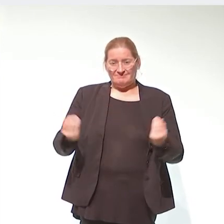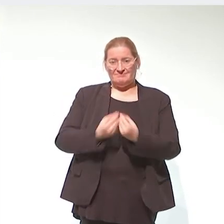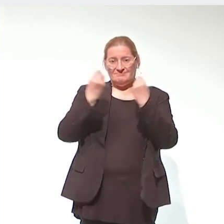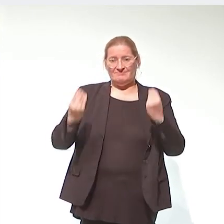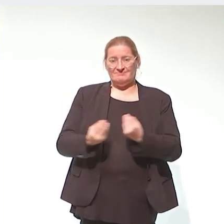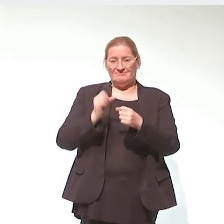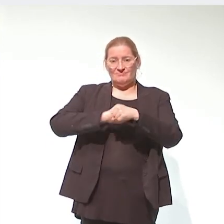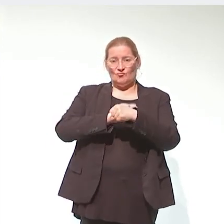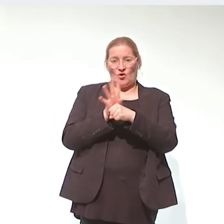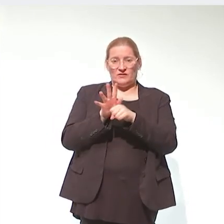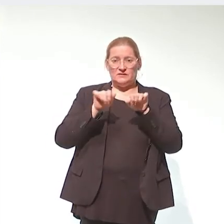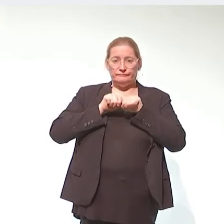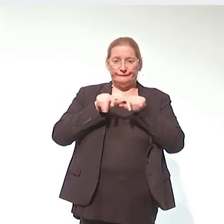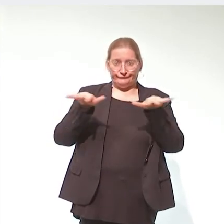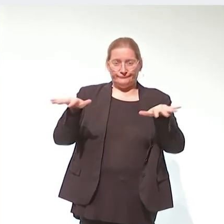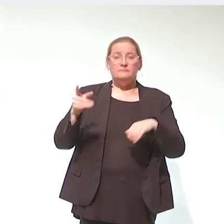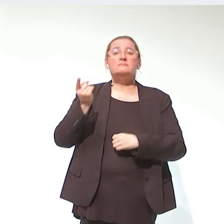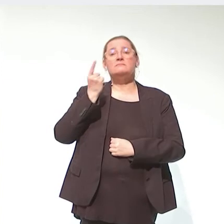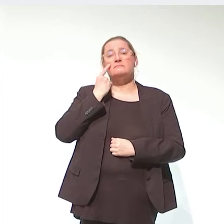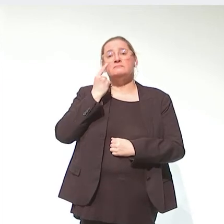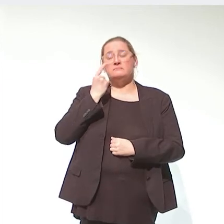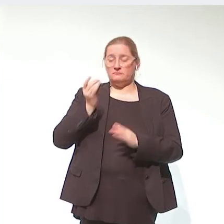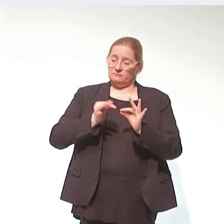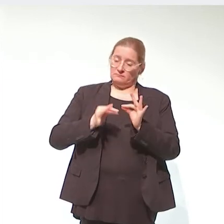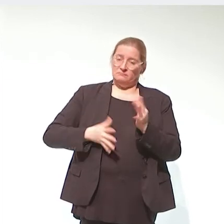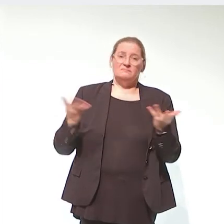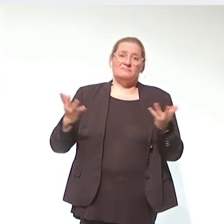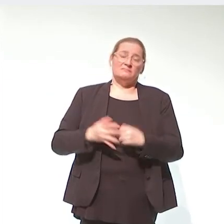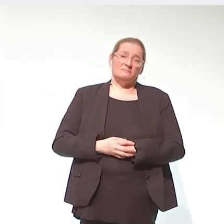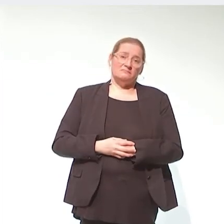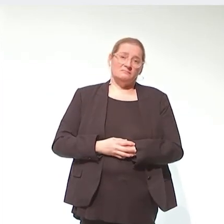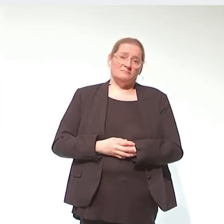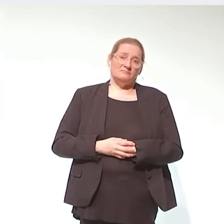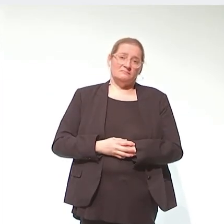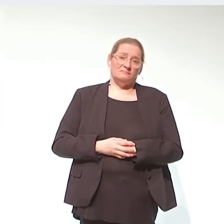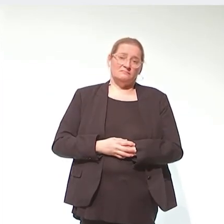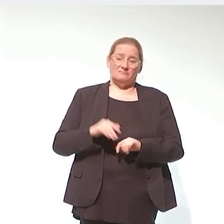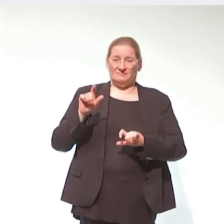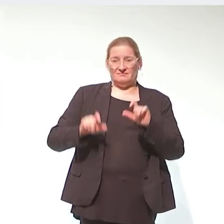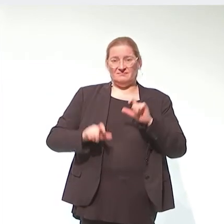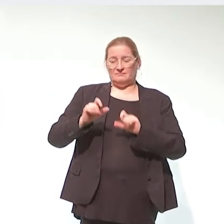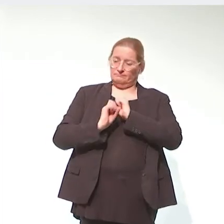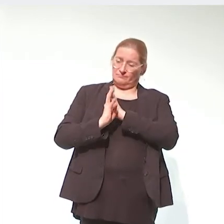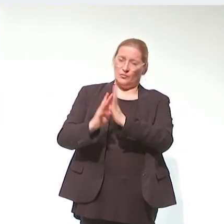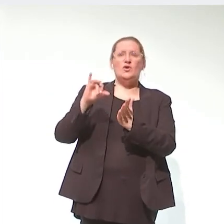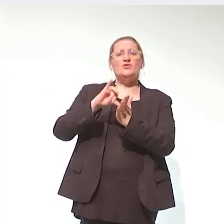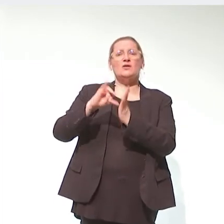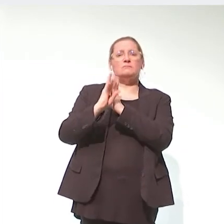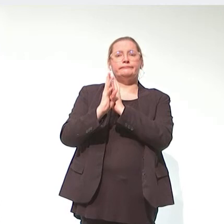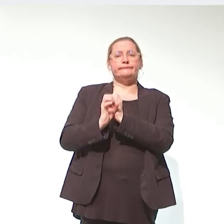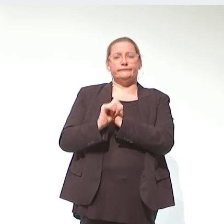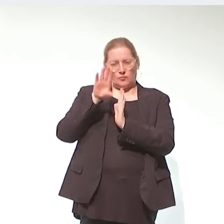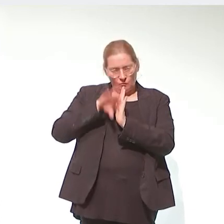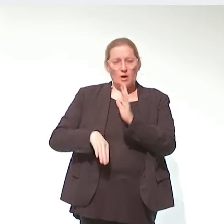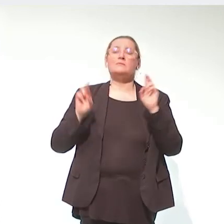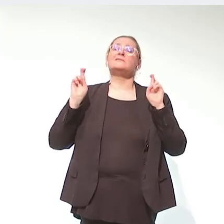to this transition mechanism, but we hope that very soon we will be in a position to offer